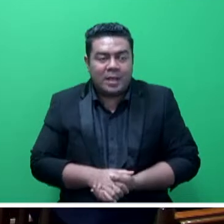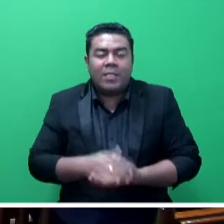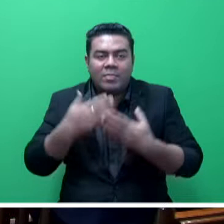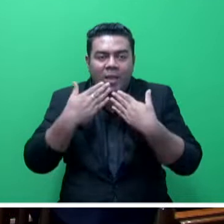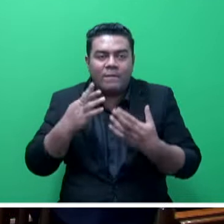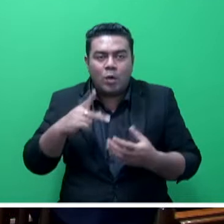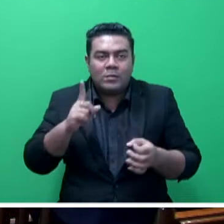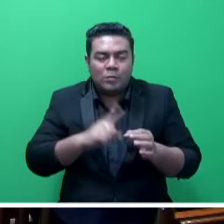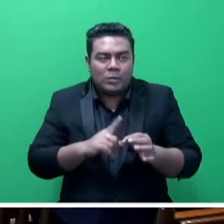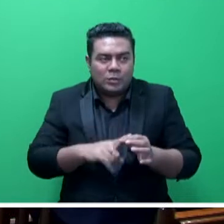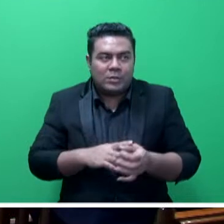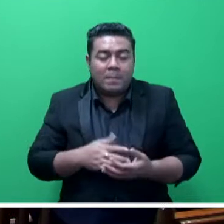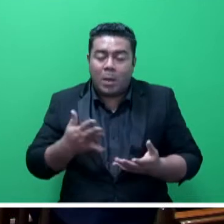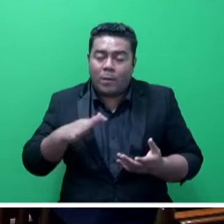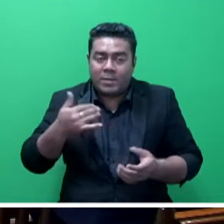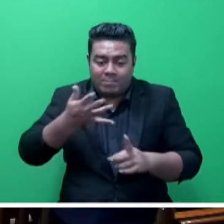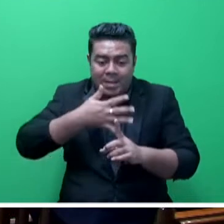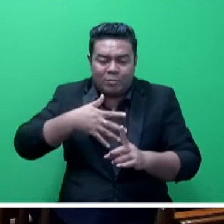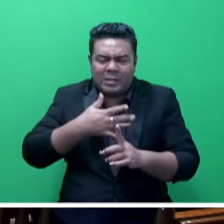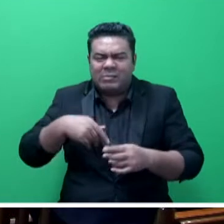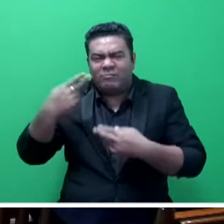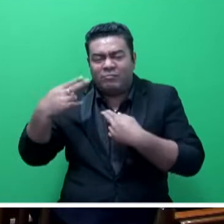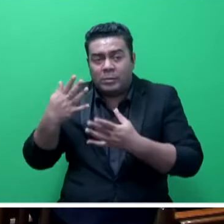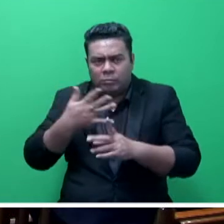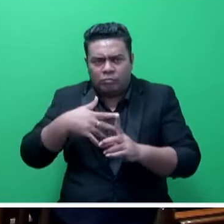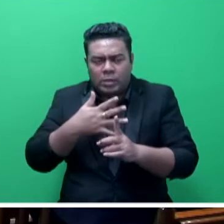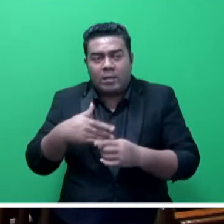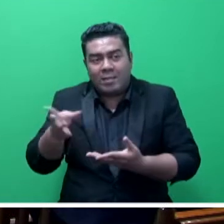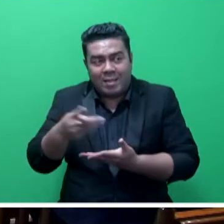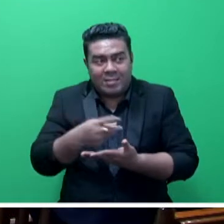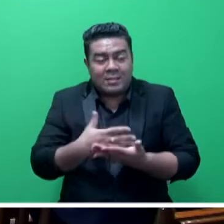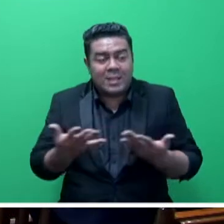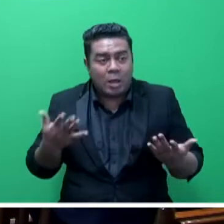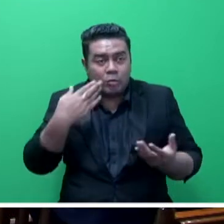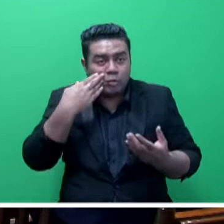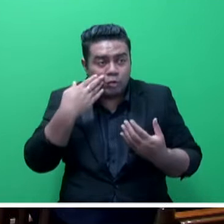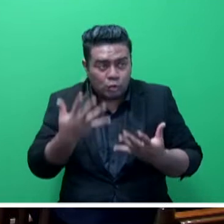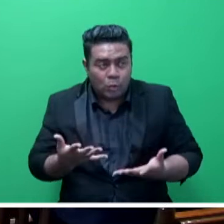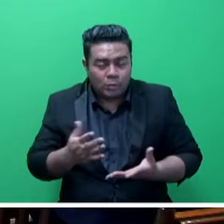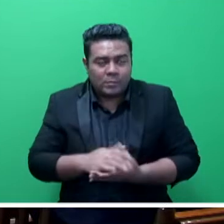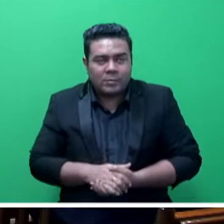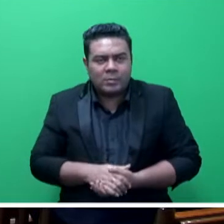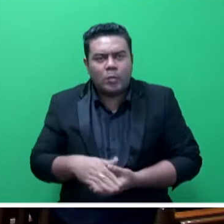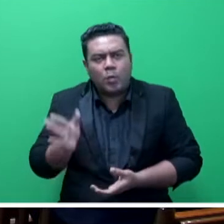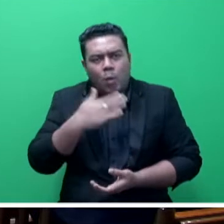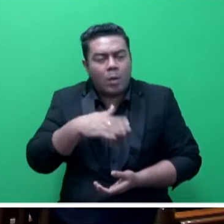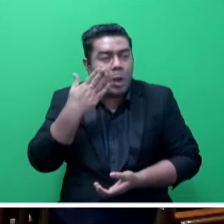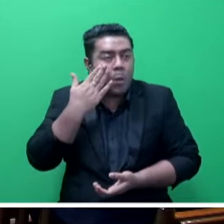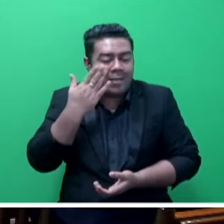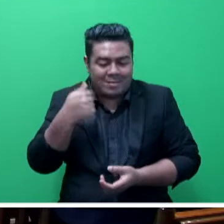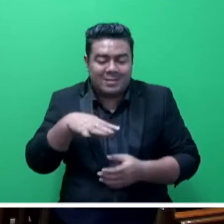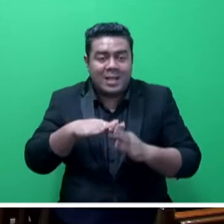question. By way of background, Mr. Speaker, sir, all the data is now showing, and I think we're all aware in this